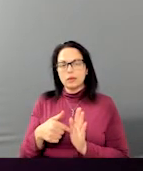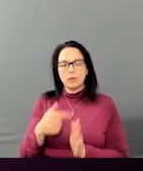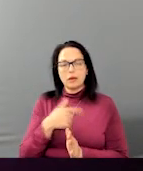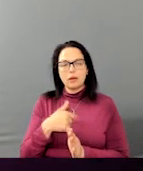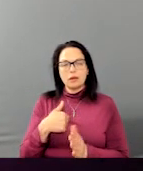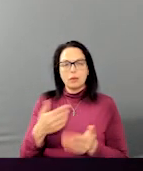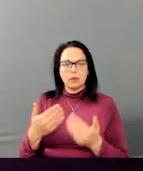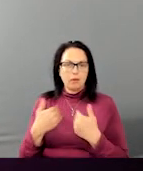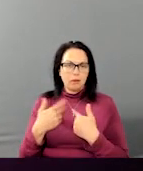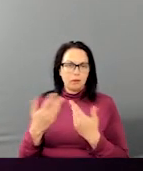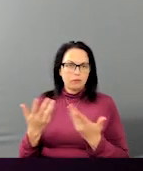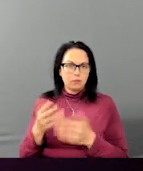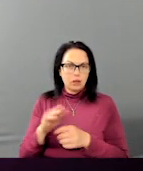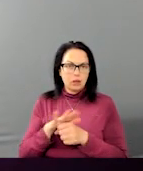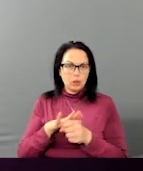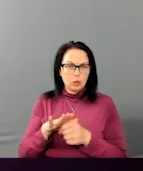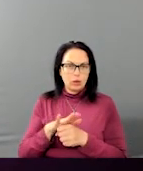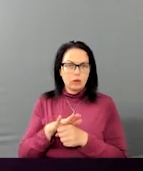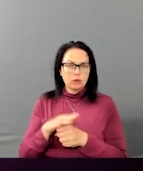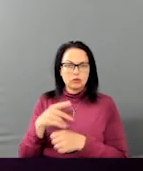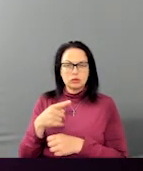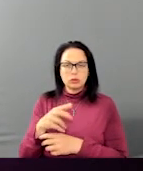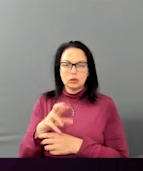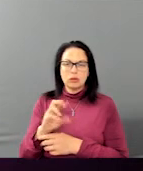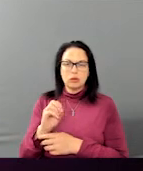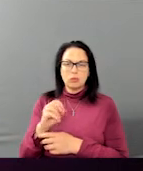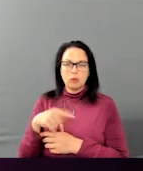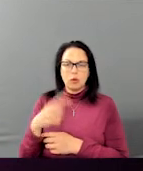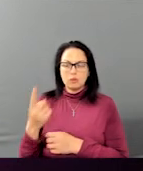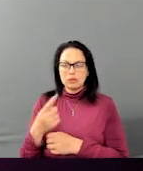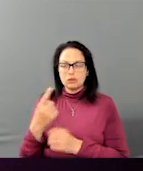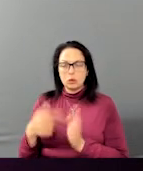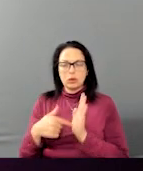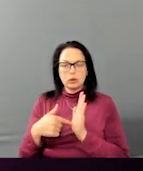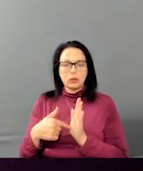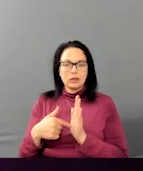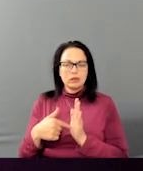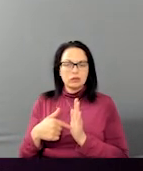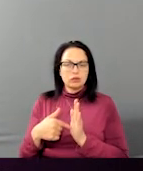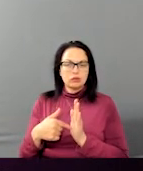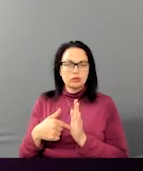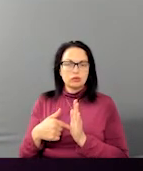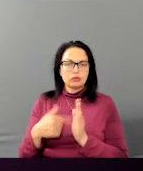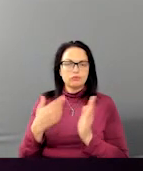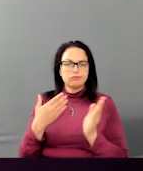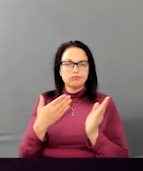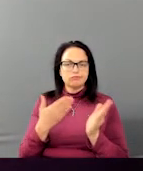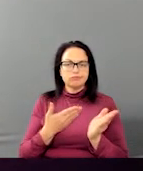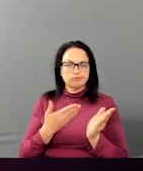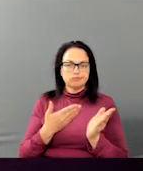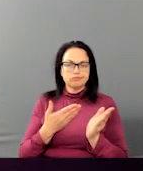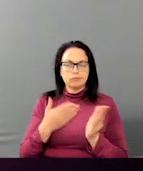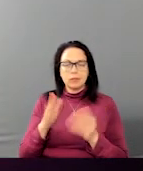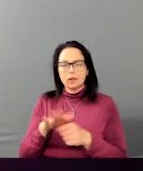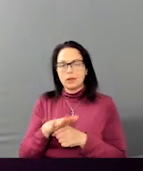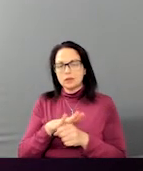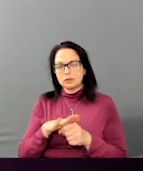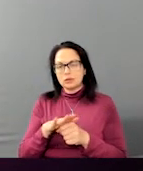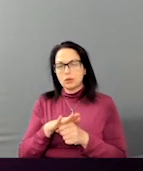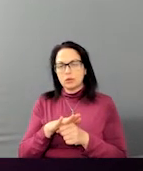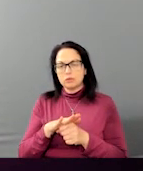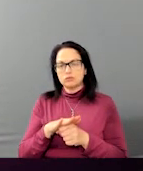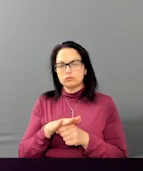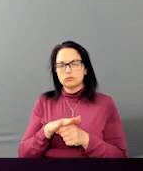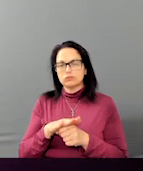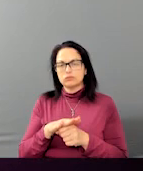have a location prop, which only is rendered if it's passed in, and that's the location of the team. So